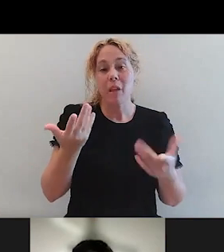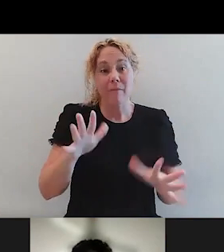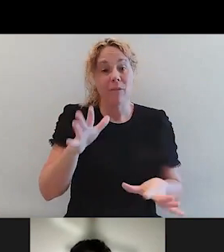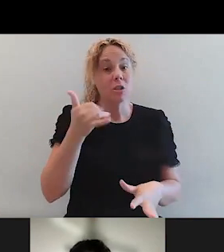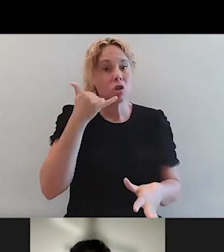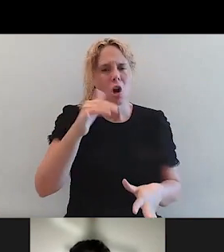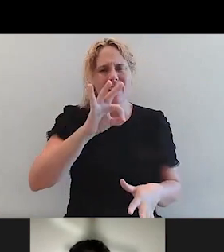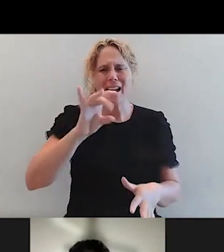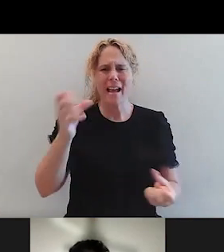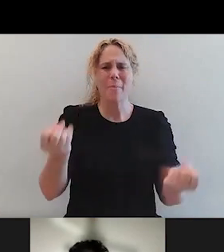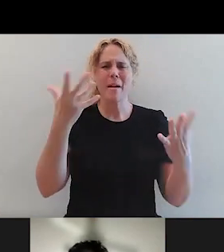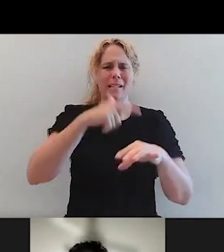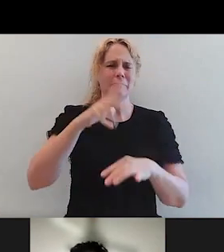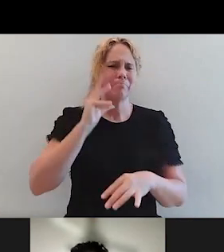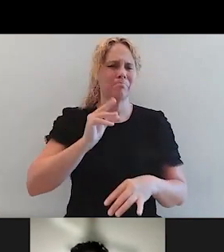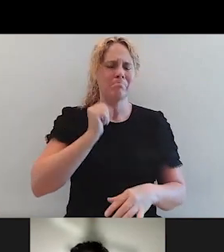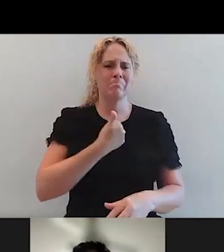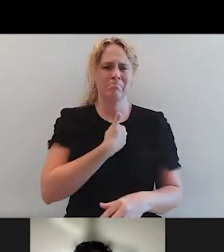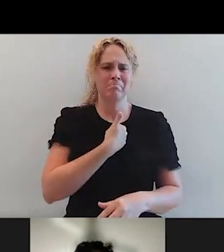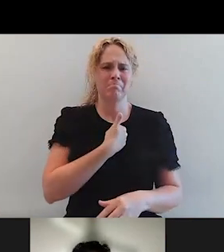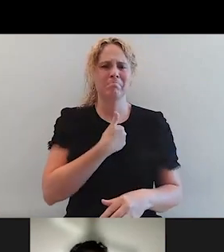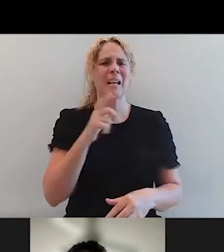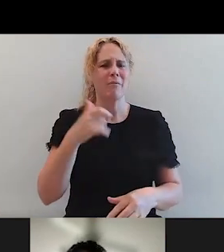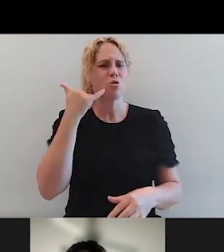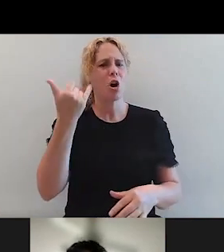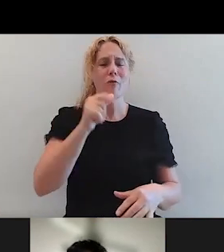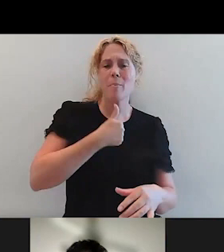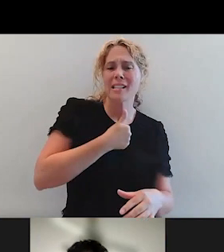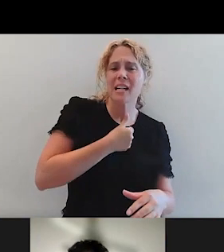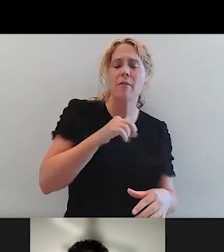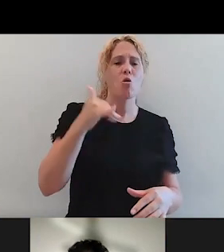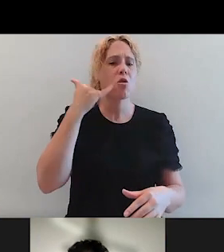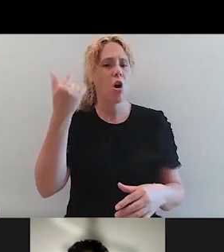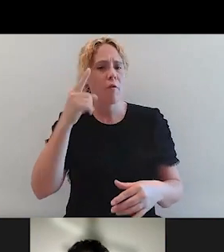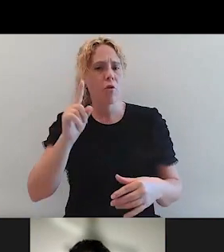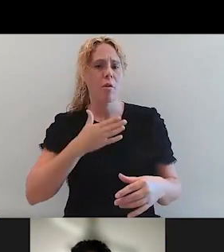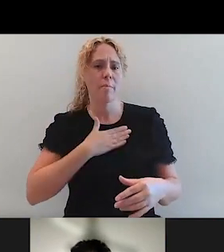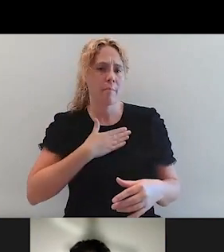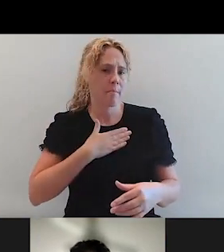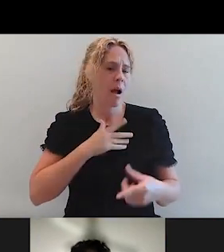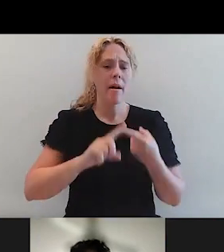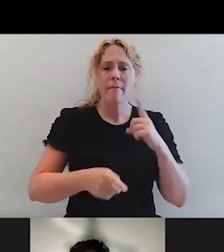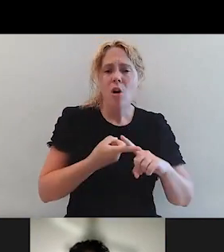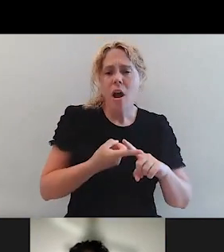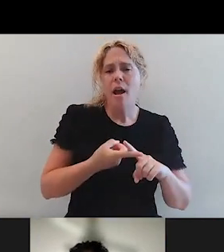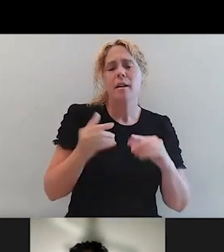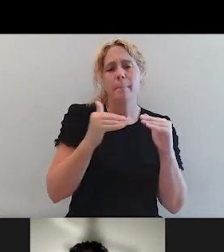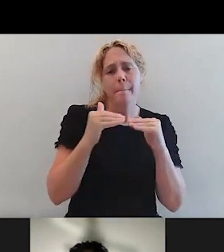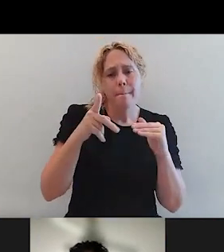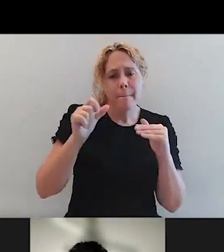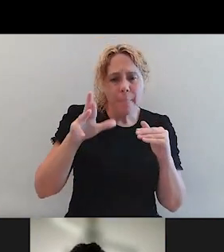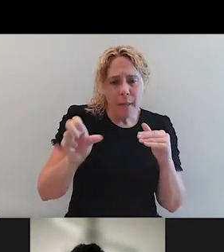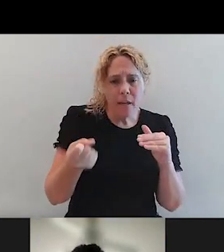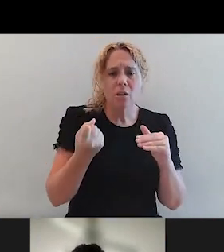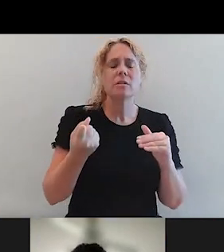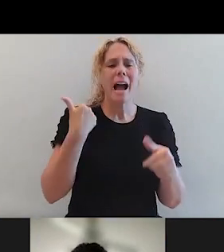988 many times. I've had an experience where I've had to call for myself, where I've had to call for my, my friends, my peers. And